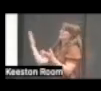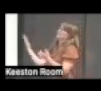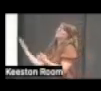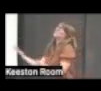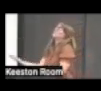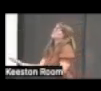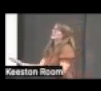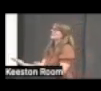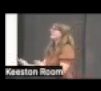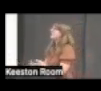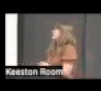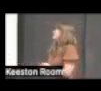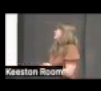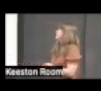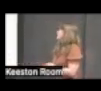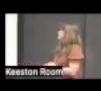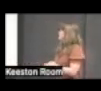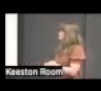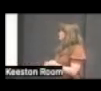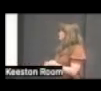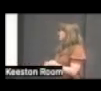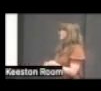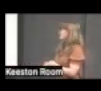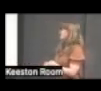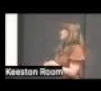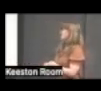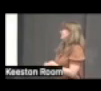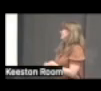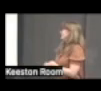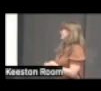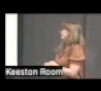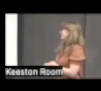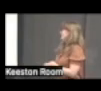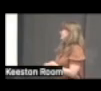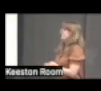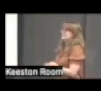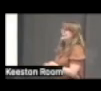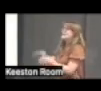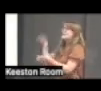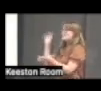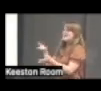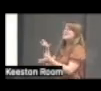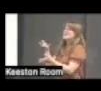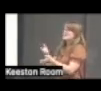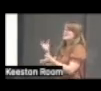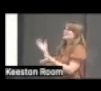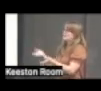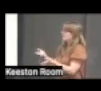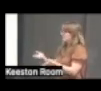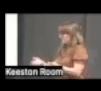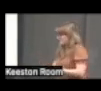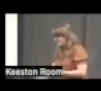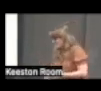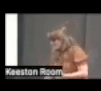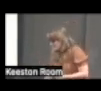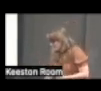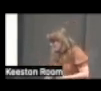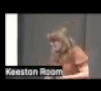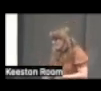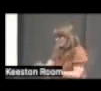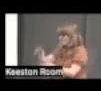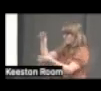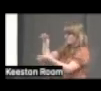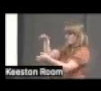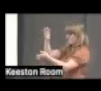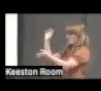to more of a pregnancy or not, but I think we looked at that data and it actually does not. But that's what we're looking for, is them